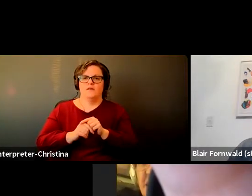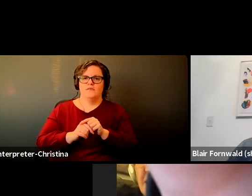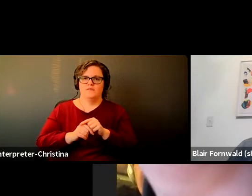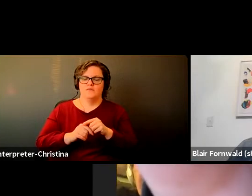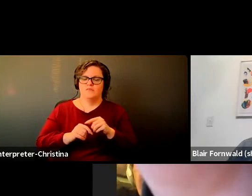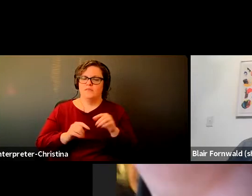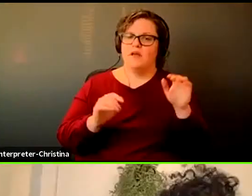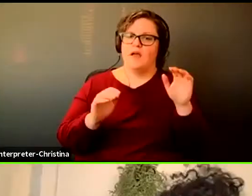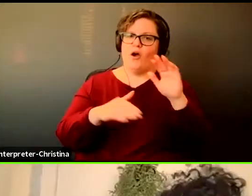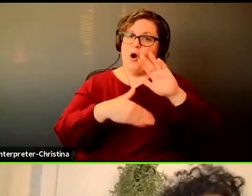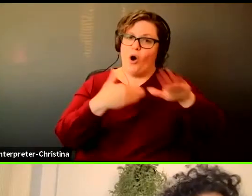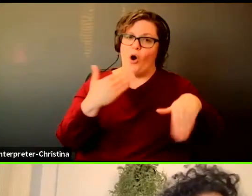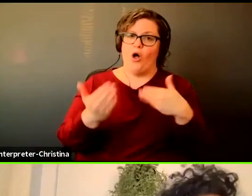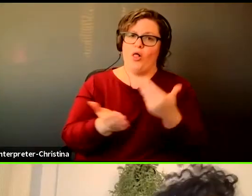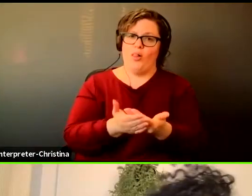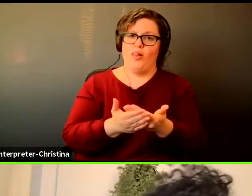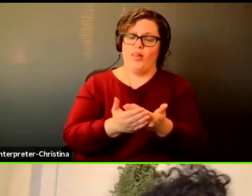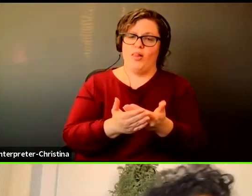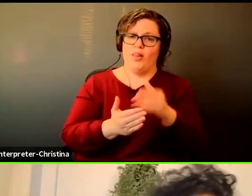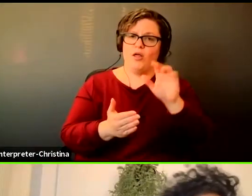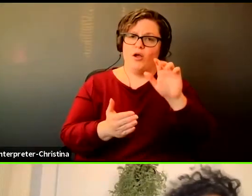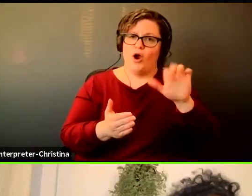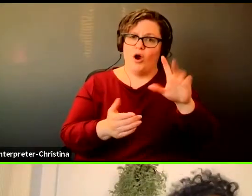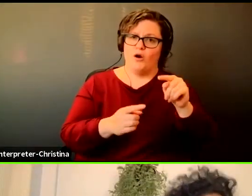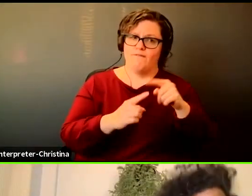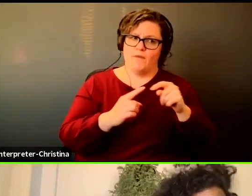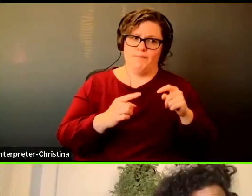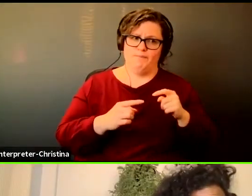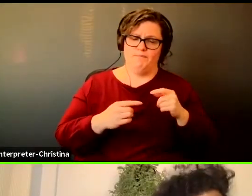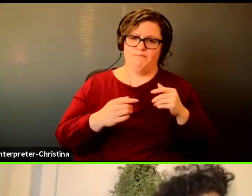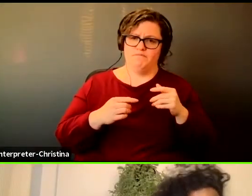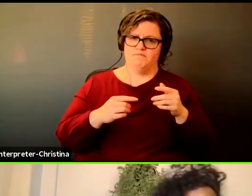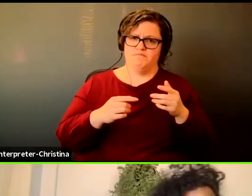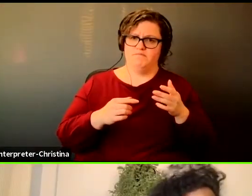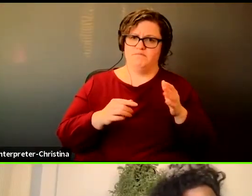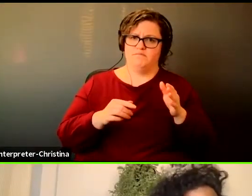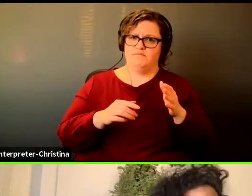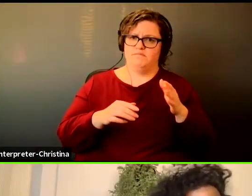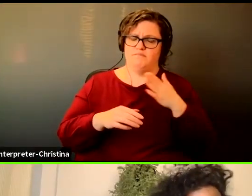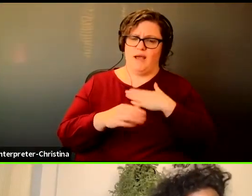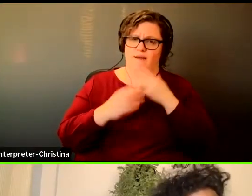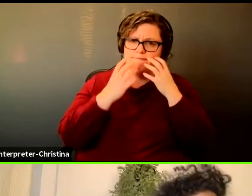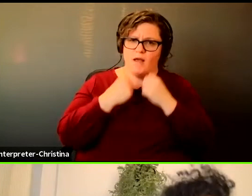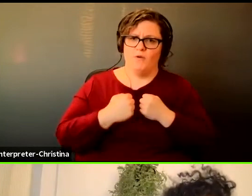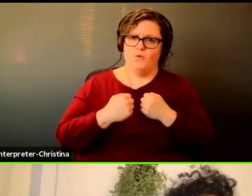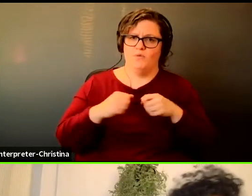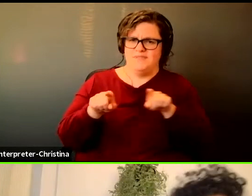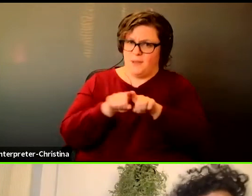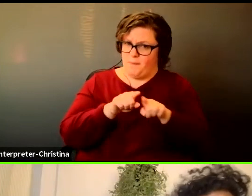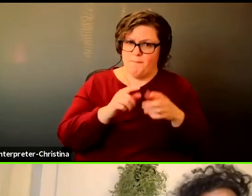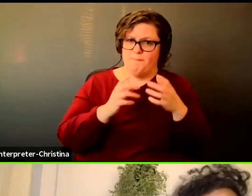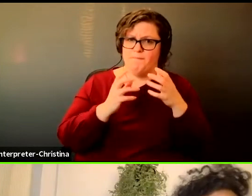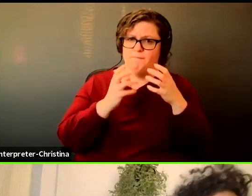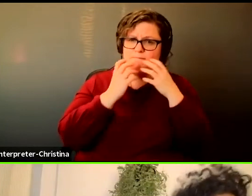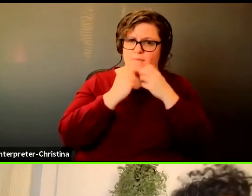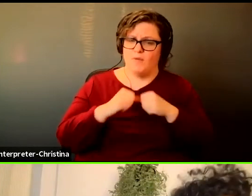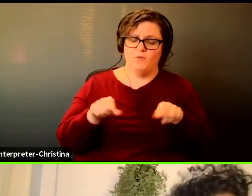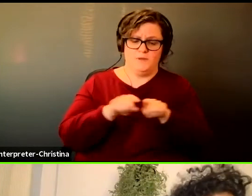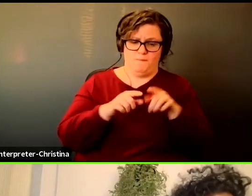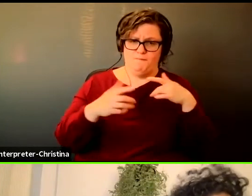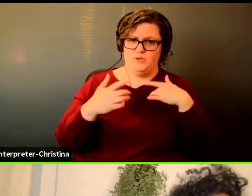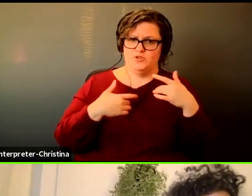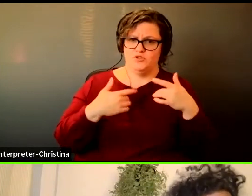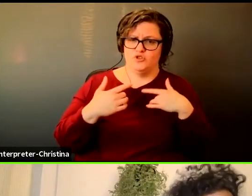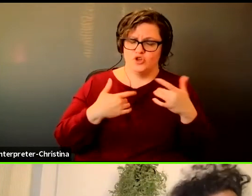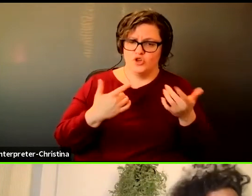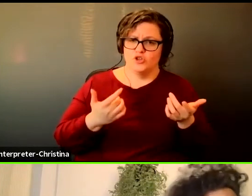work. All of it emerges from the same values, from the same concern in that sense, right? Like, it's that question that I'm obsessing